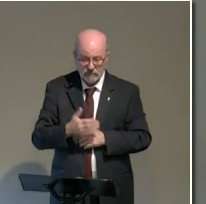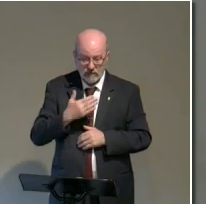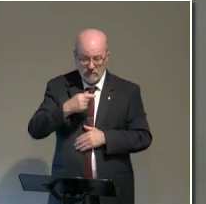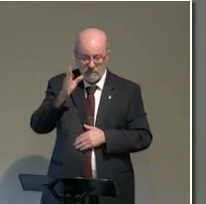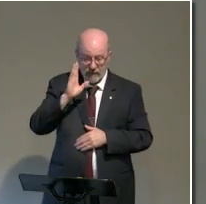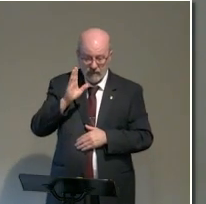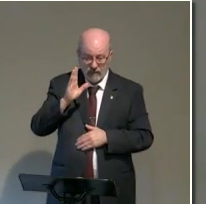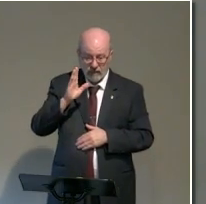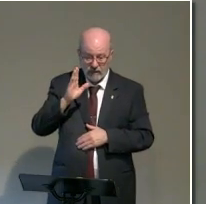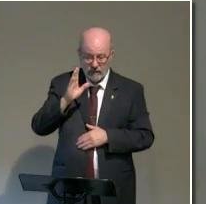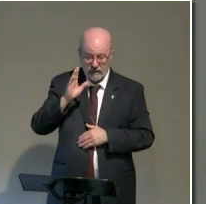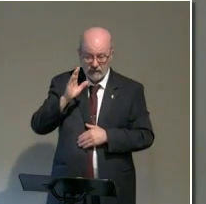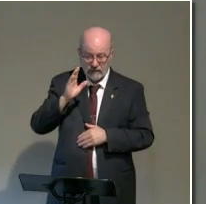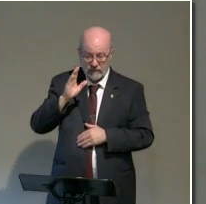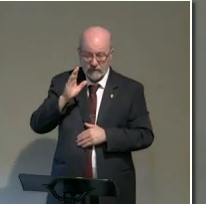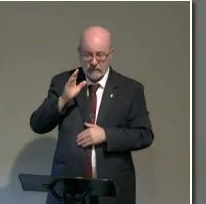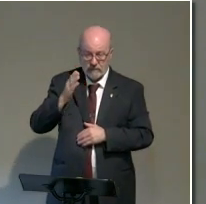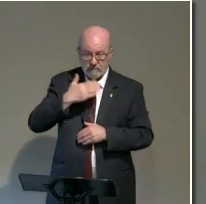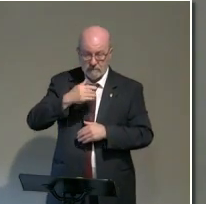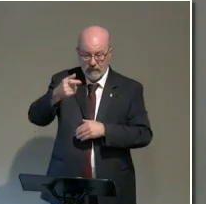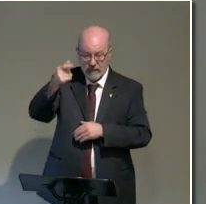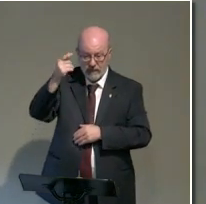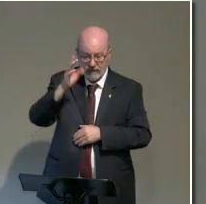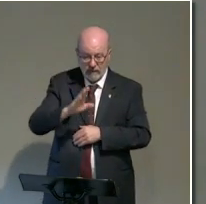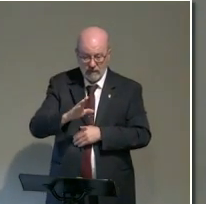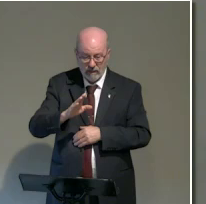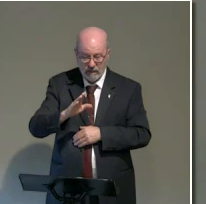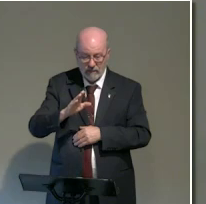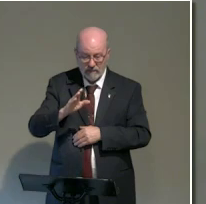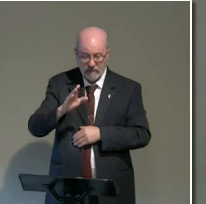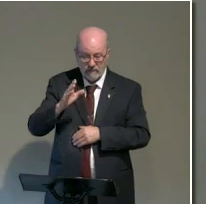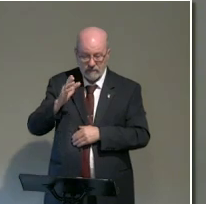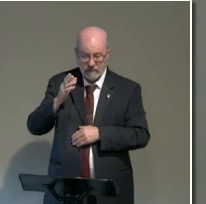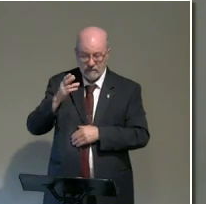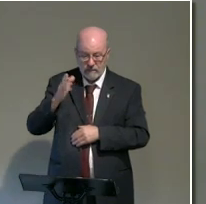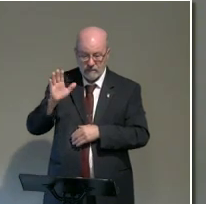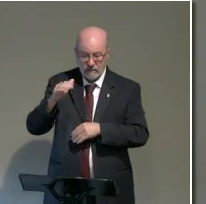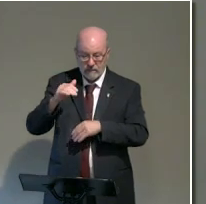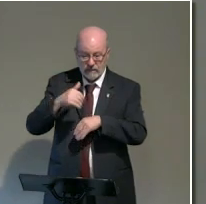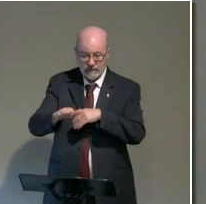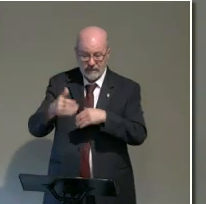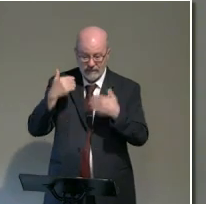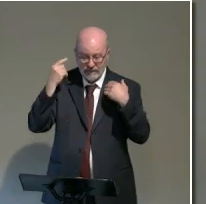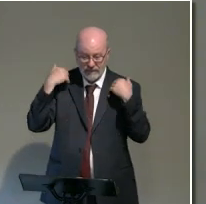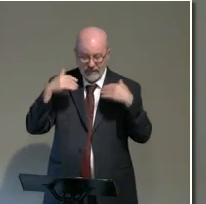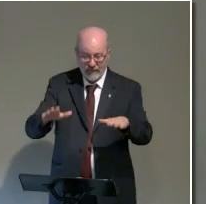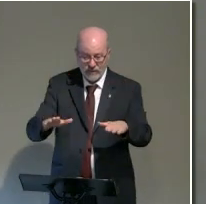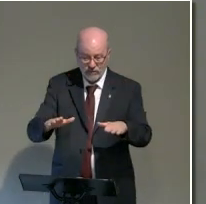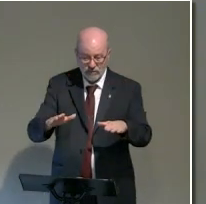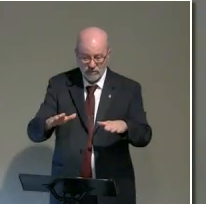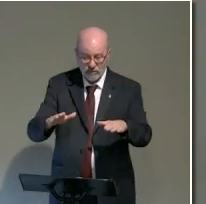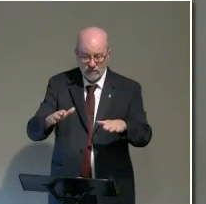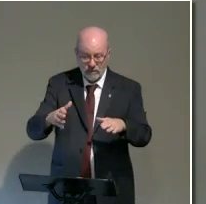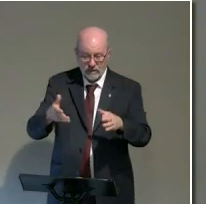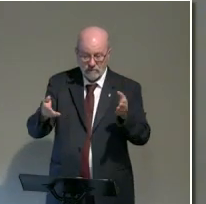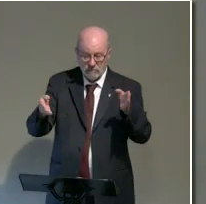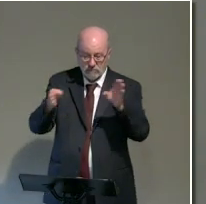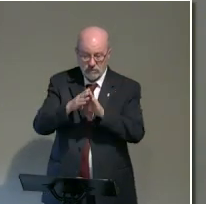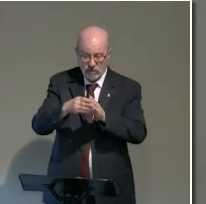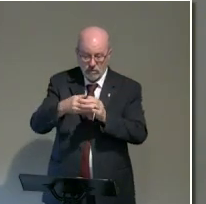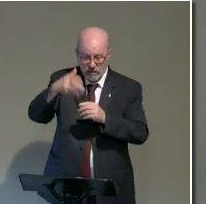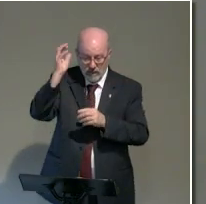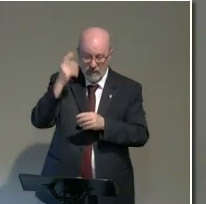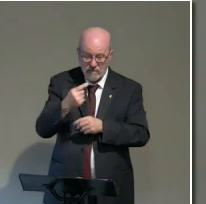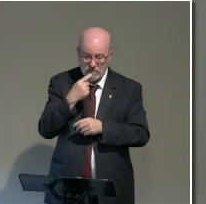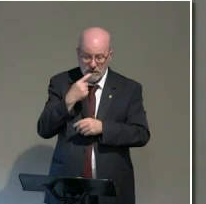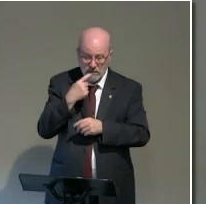My God, notice he says, my God, has sent his angel and has shut the lions'